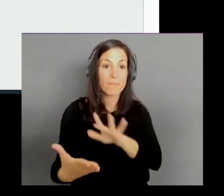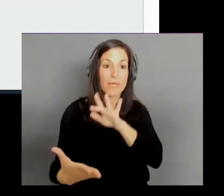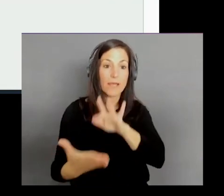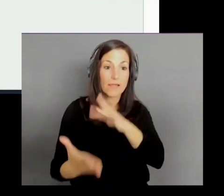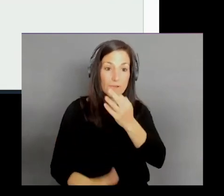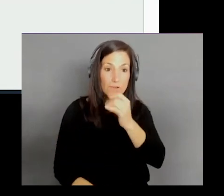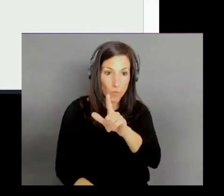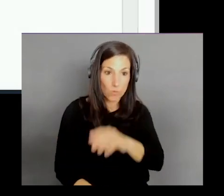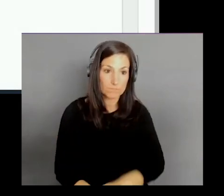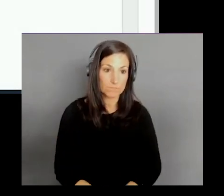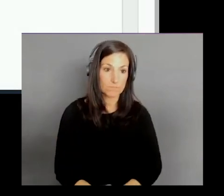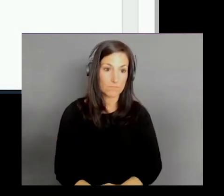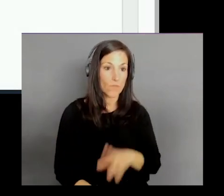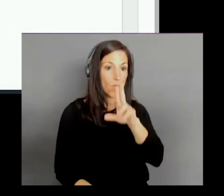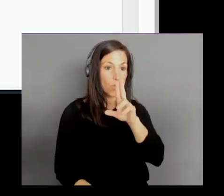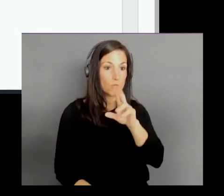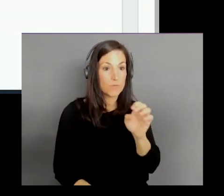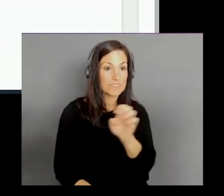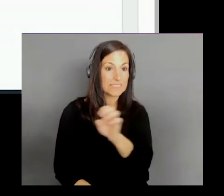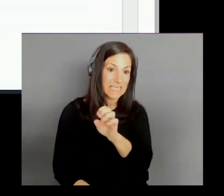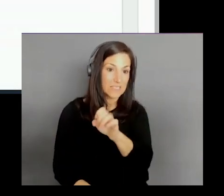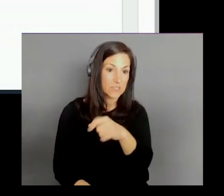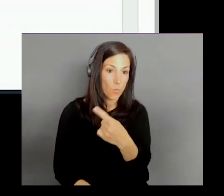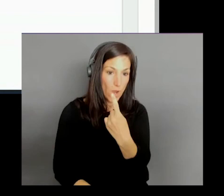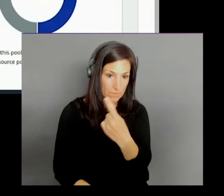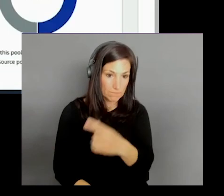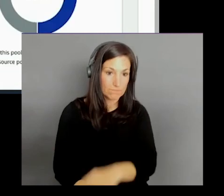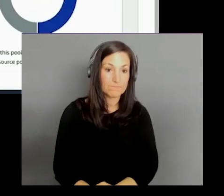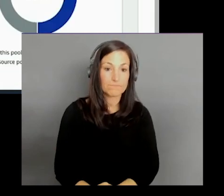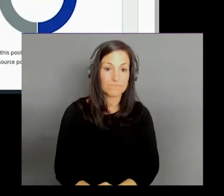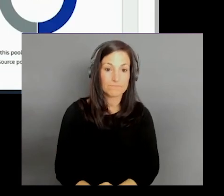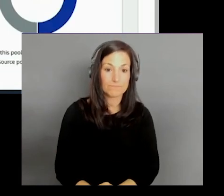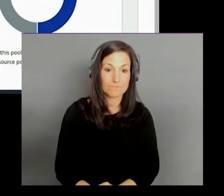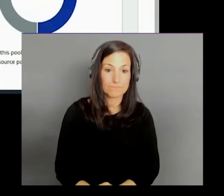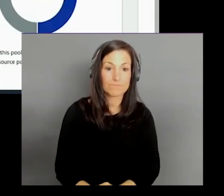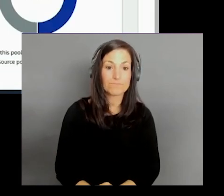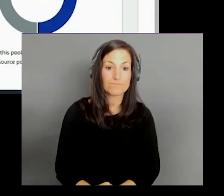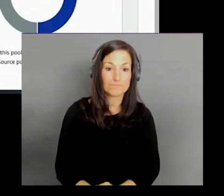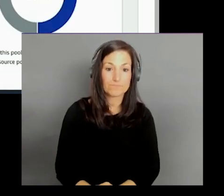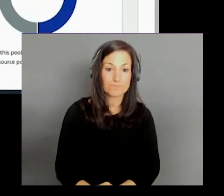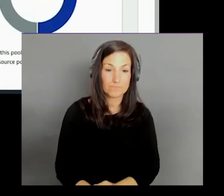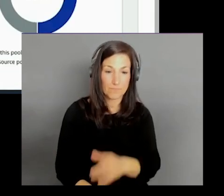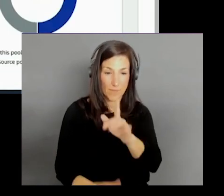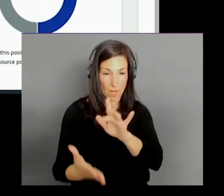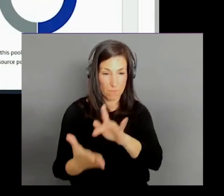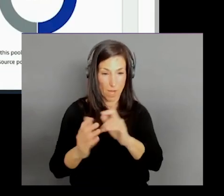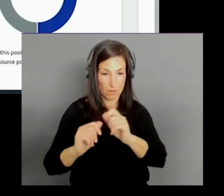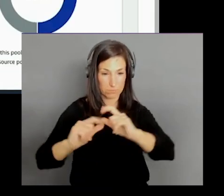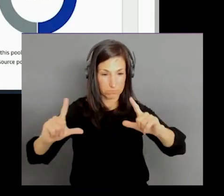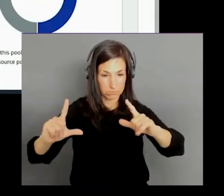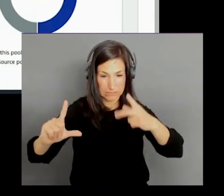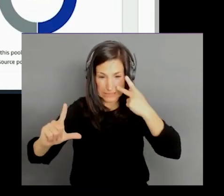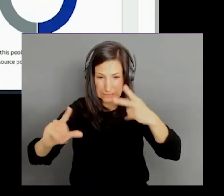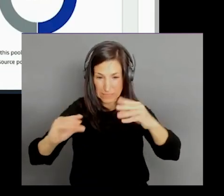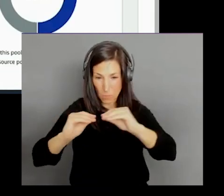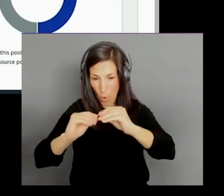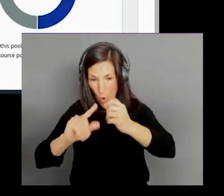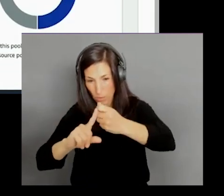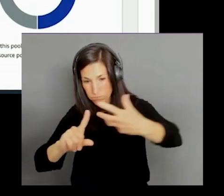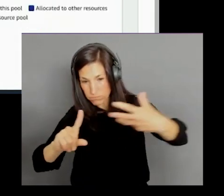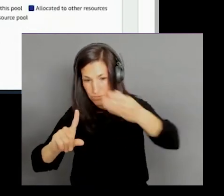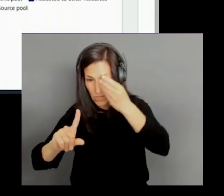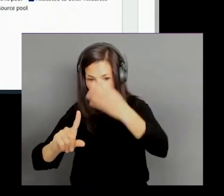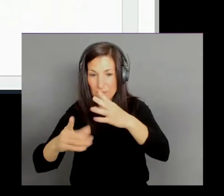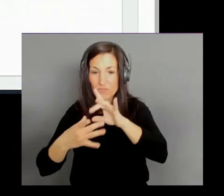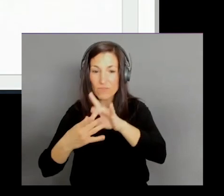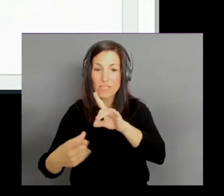East 1. And from here, I can see more information about my VPCs. So I can see at top